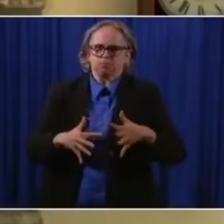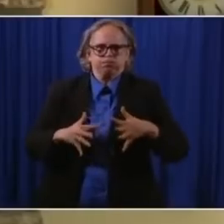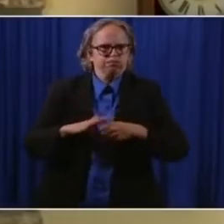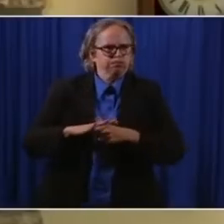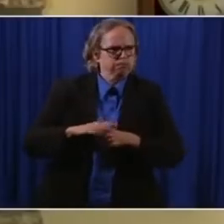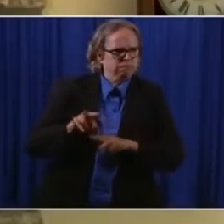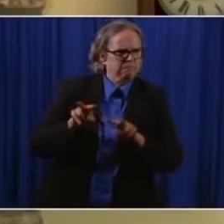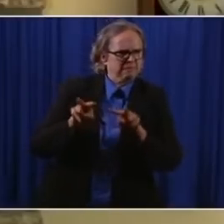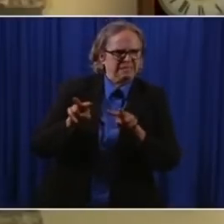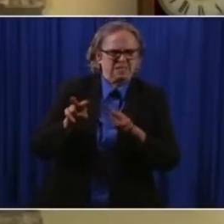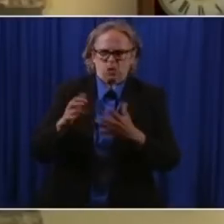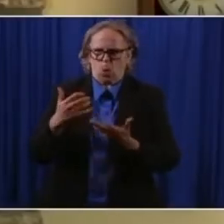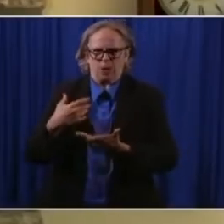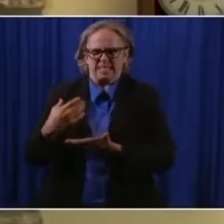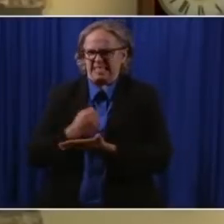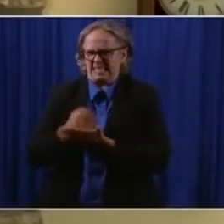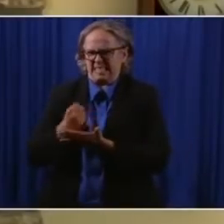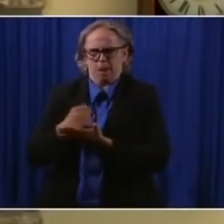testing.